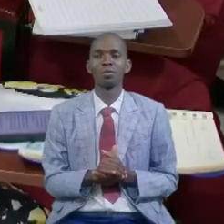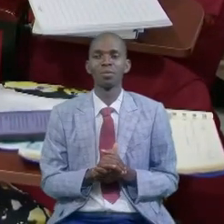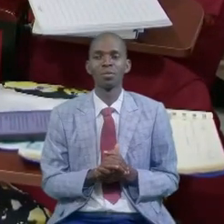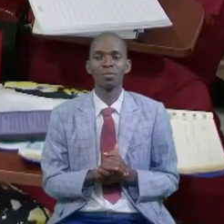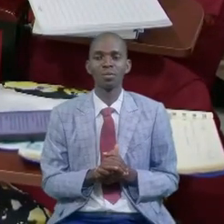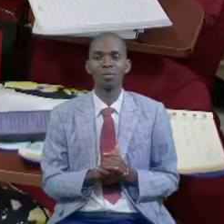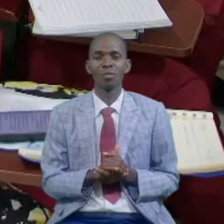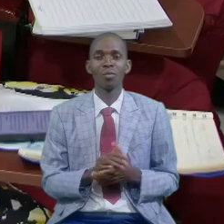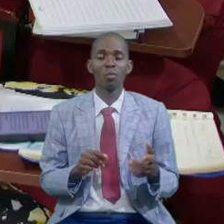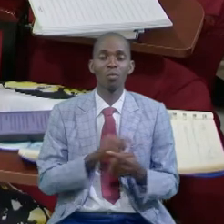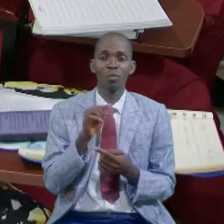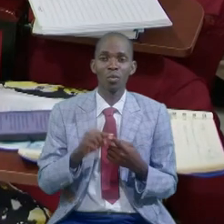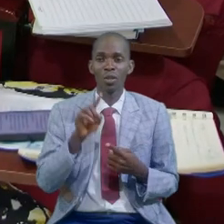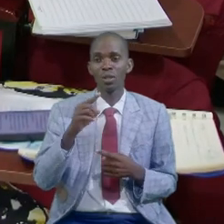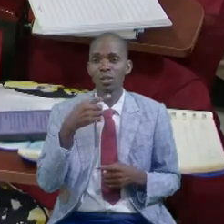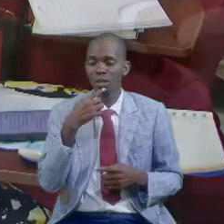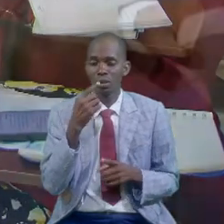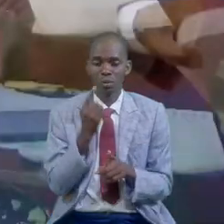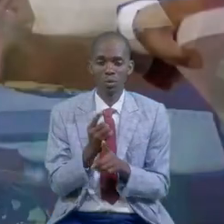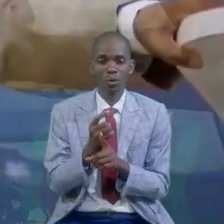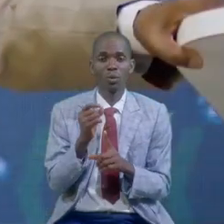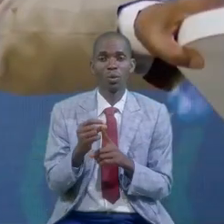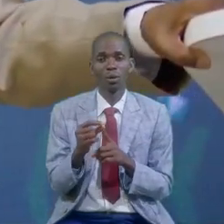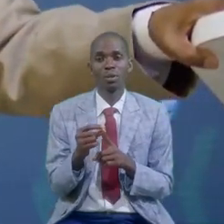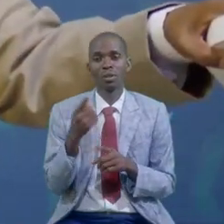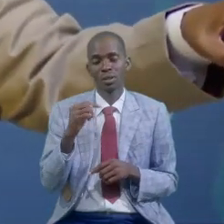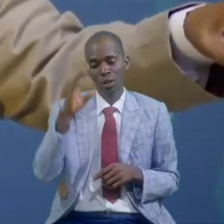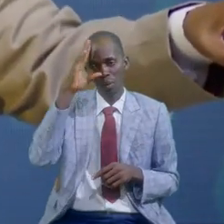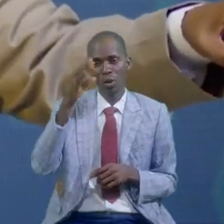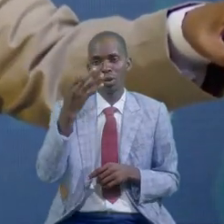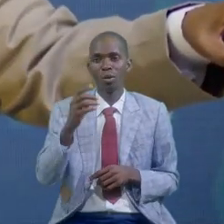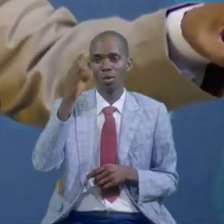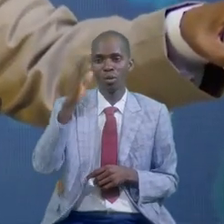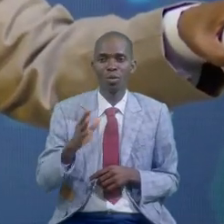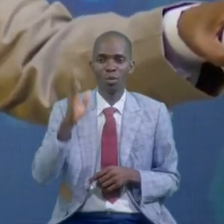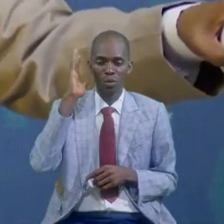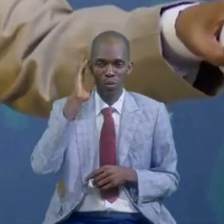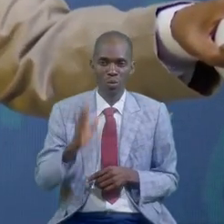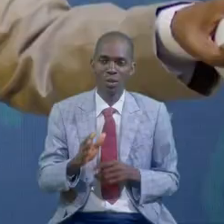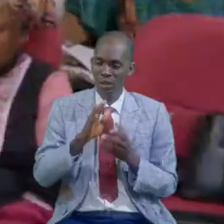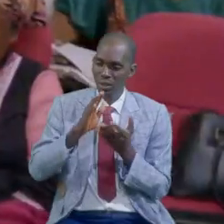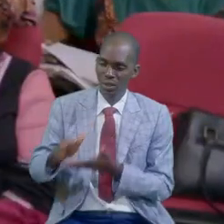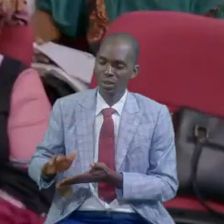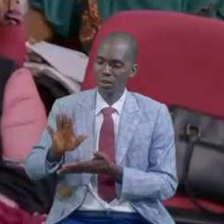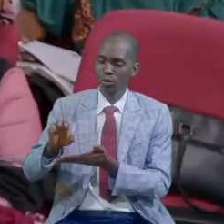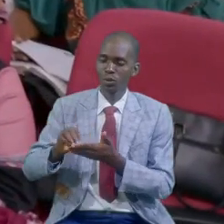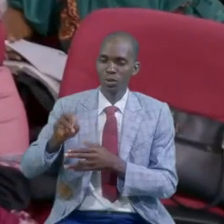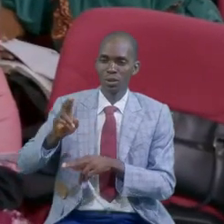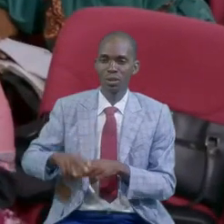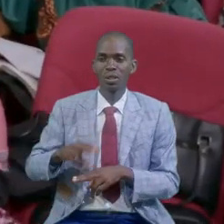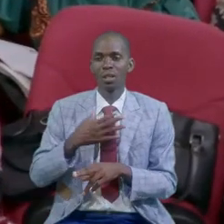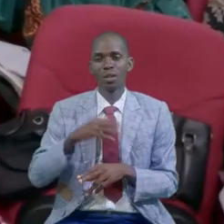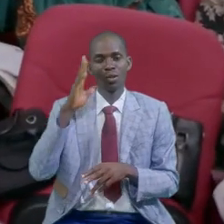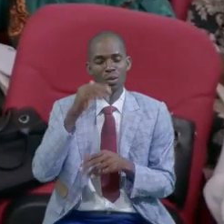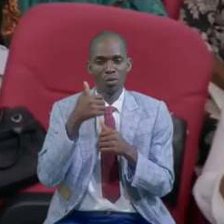When you say right, the man of God will leave his seat. He will go with